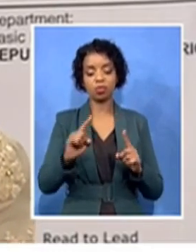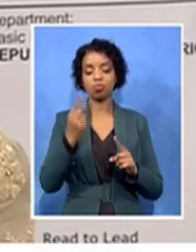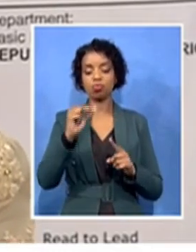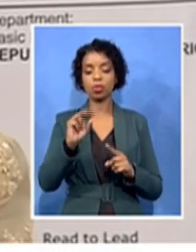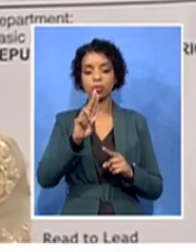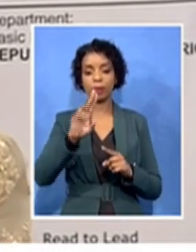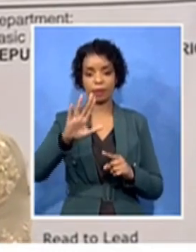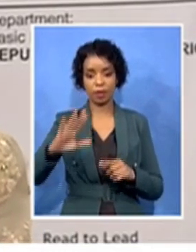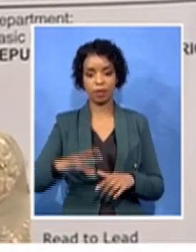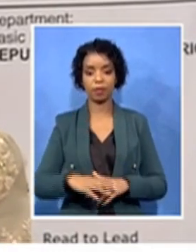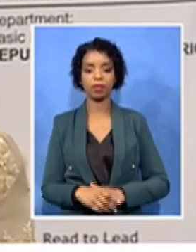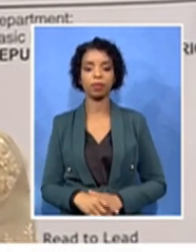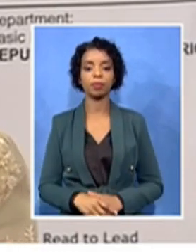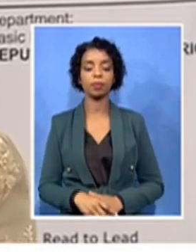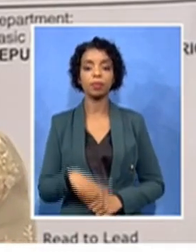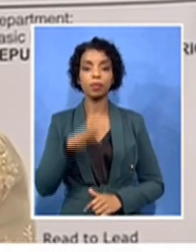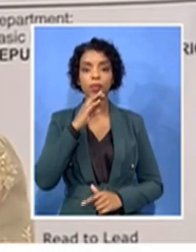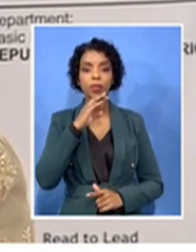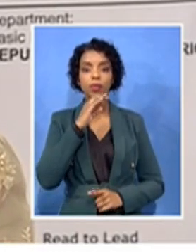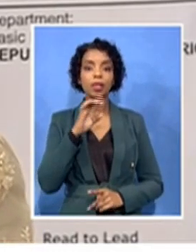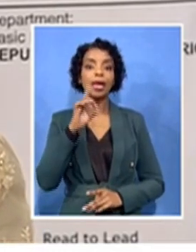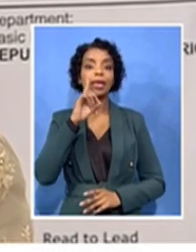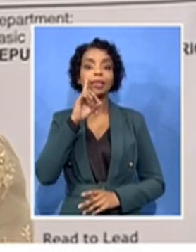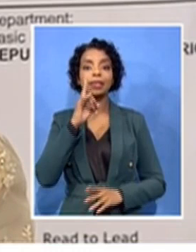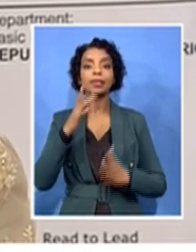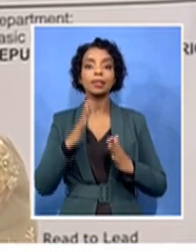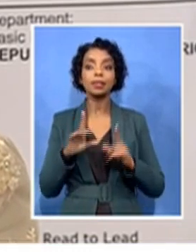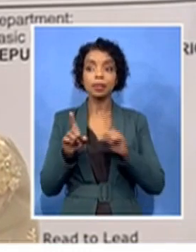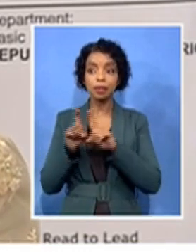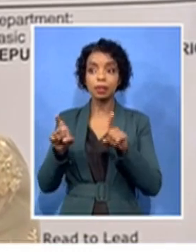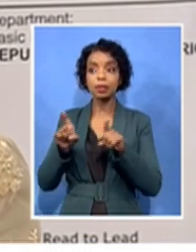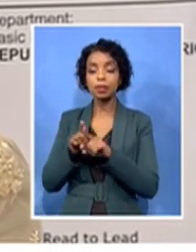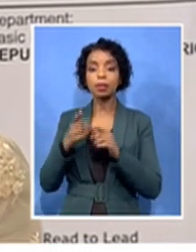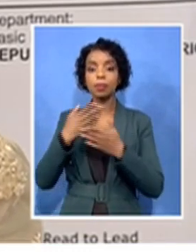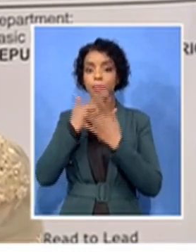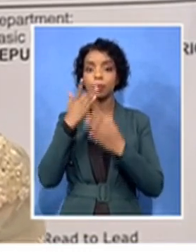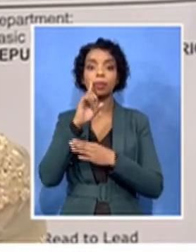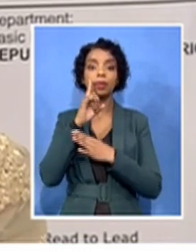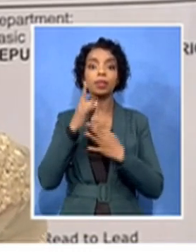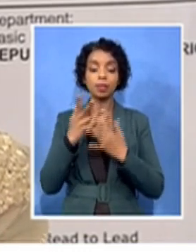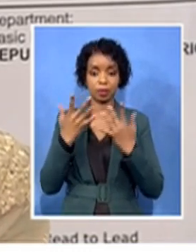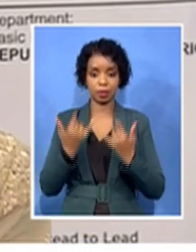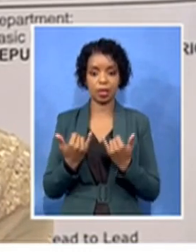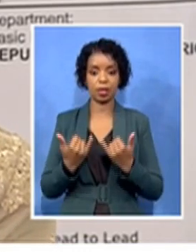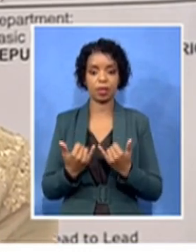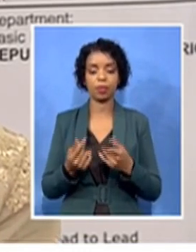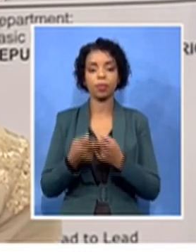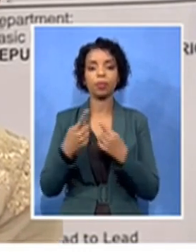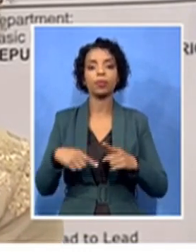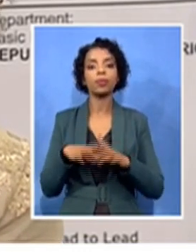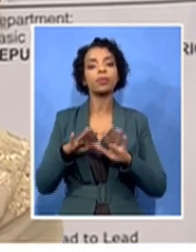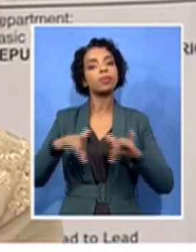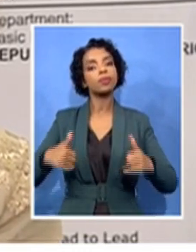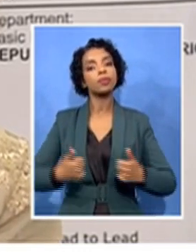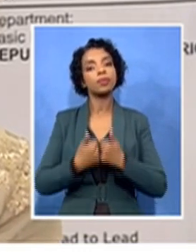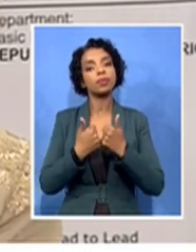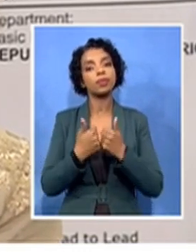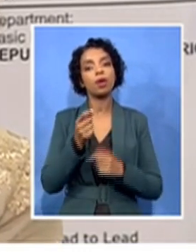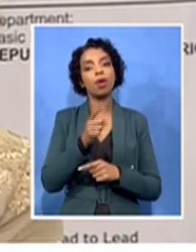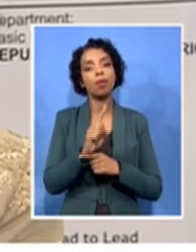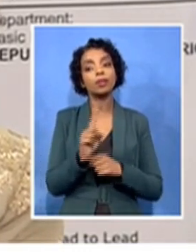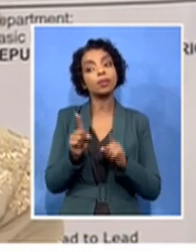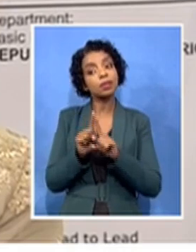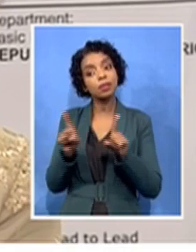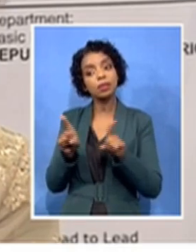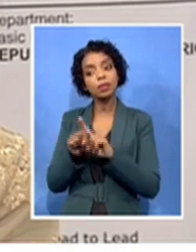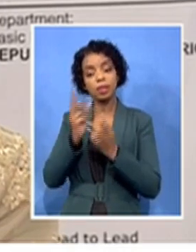has passed. Actually, we are now challenged about placing our learners in schools. That report says that new